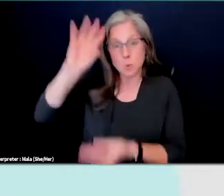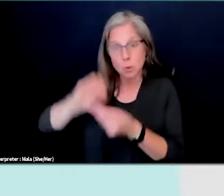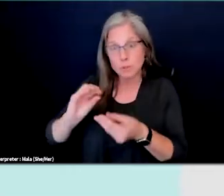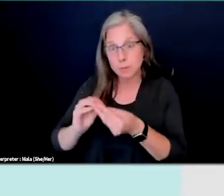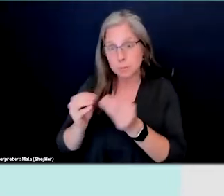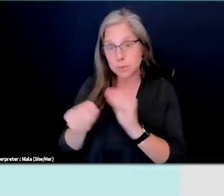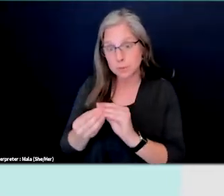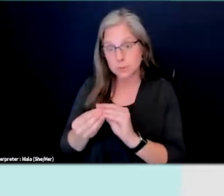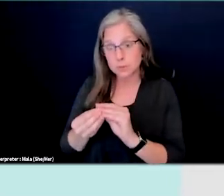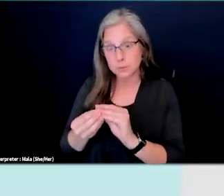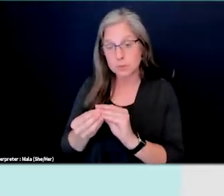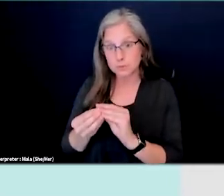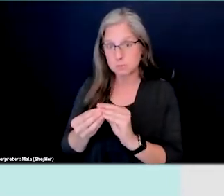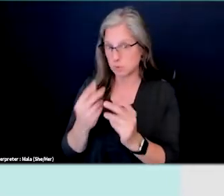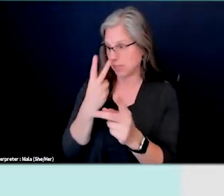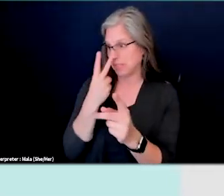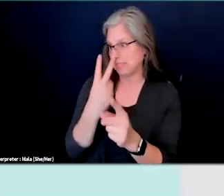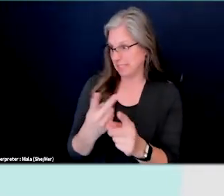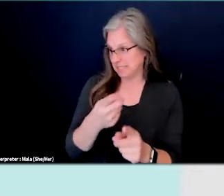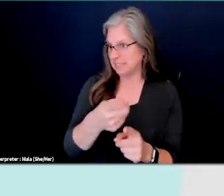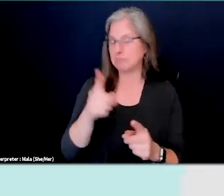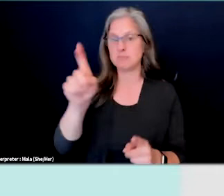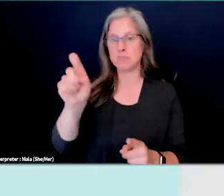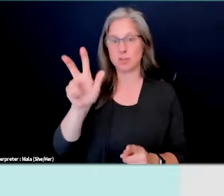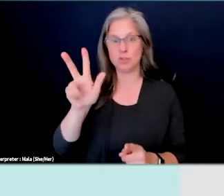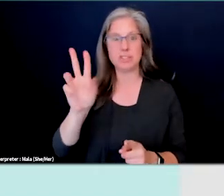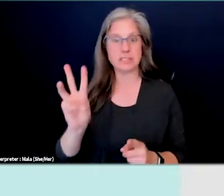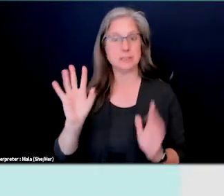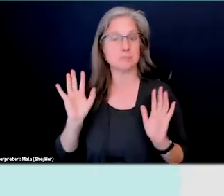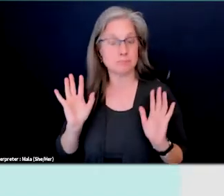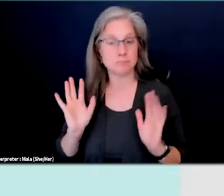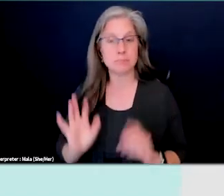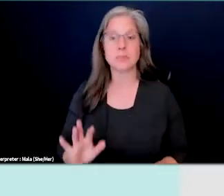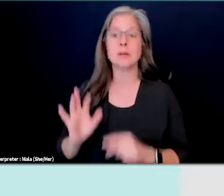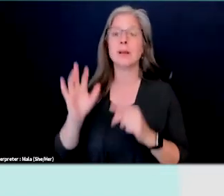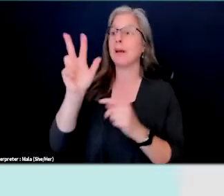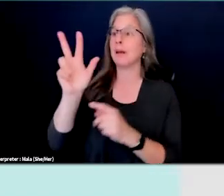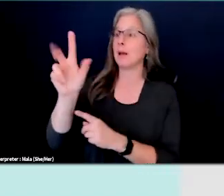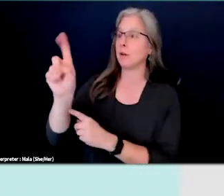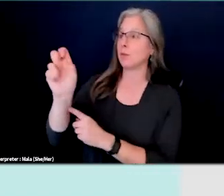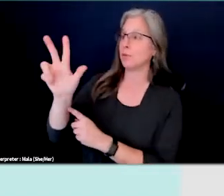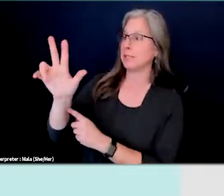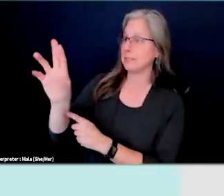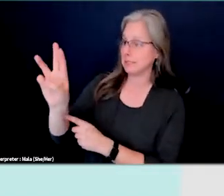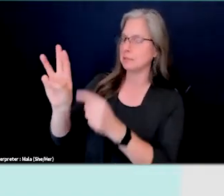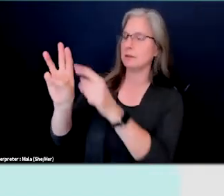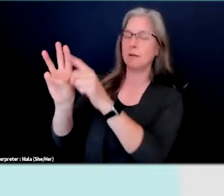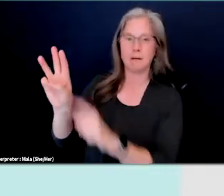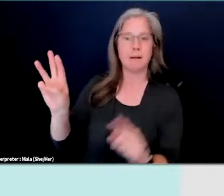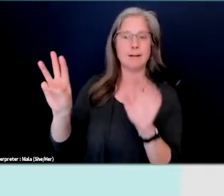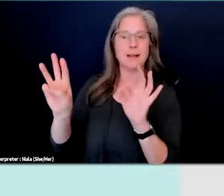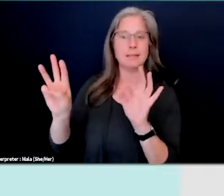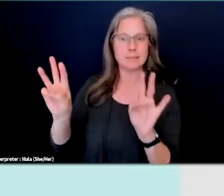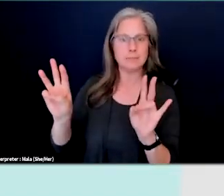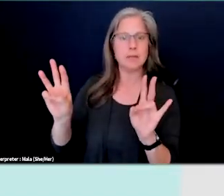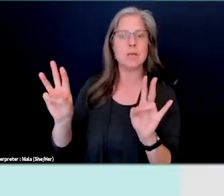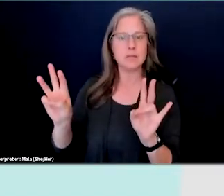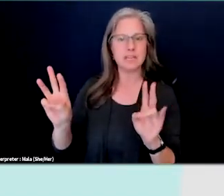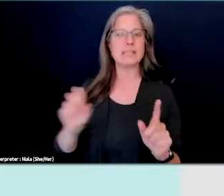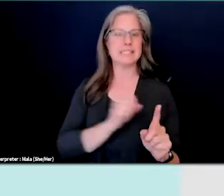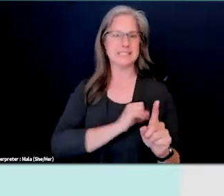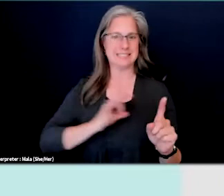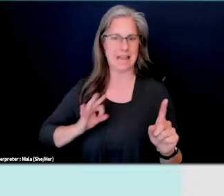cases, you can see there, 136. 97 of those have been staff